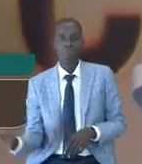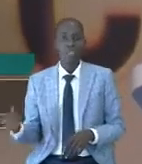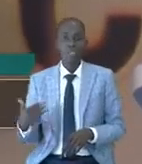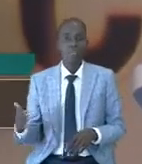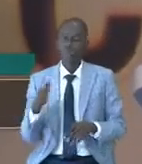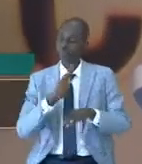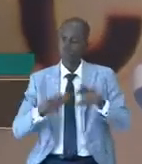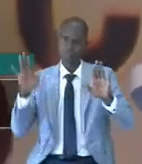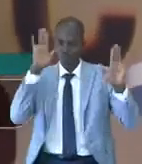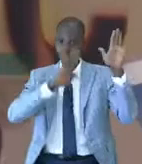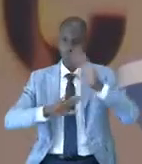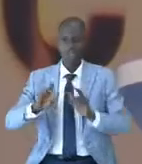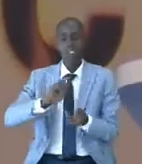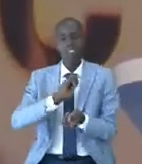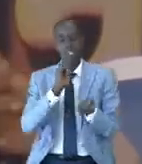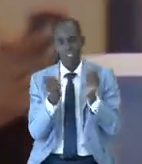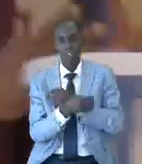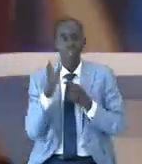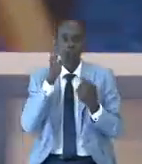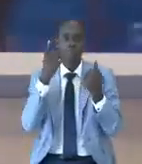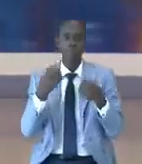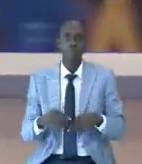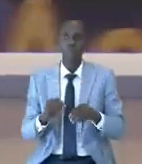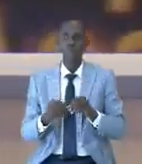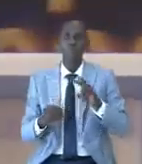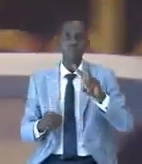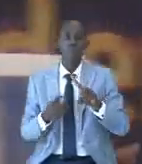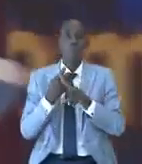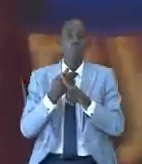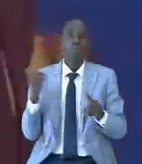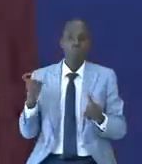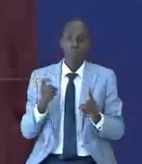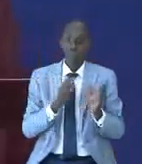to riches. Number two, from rejection